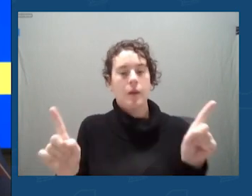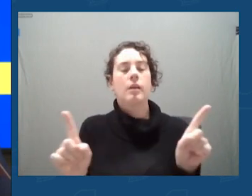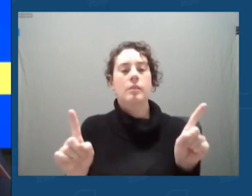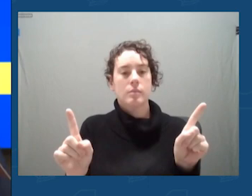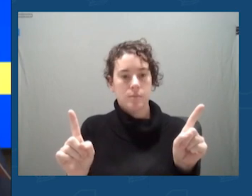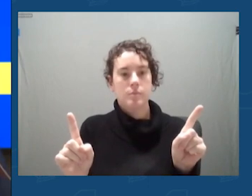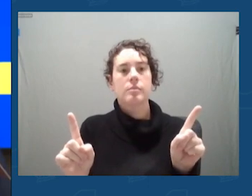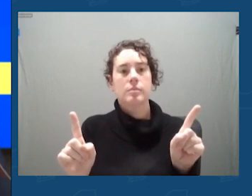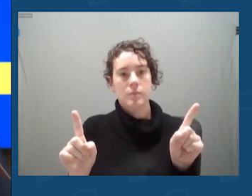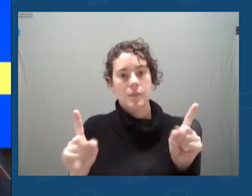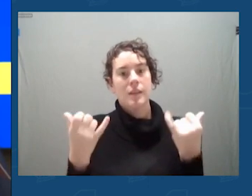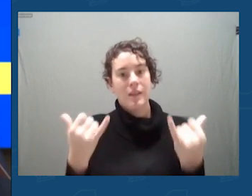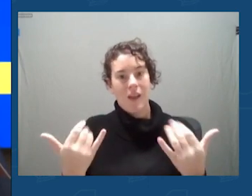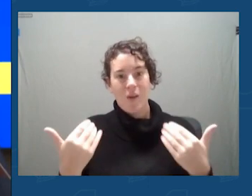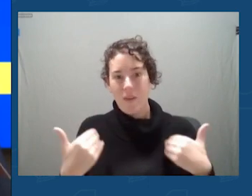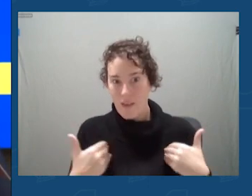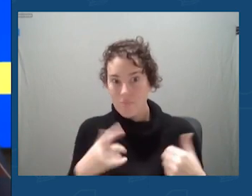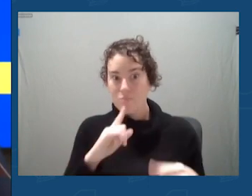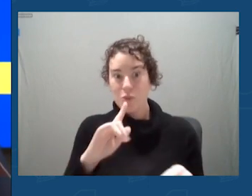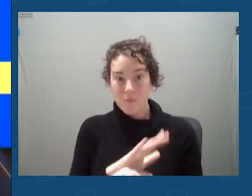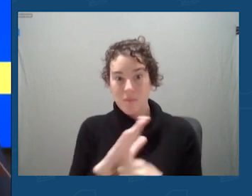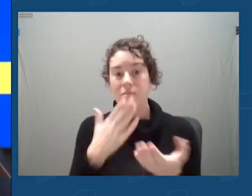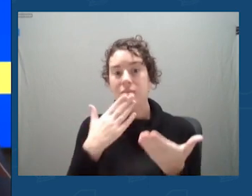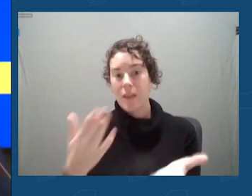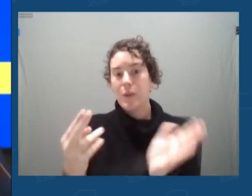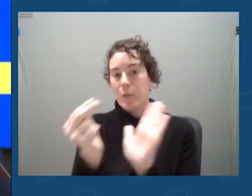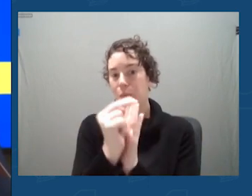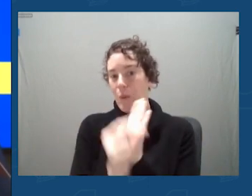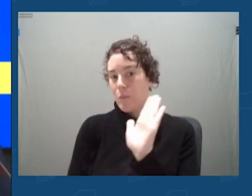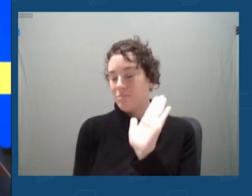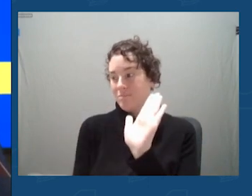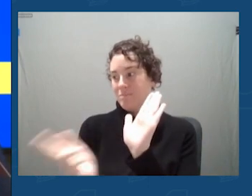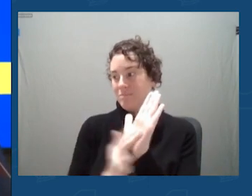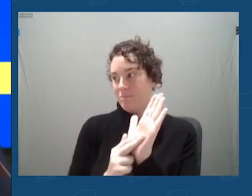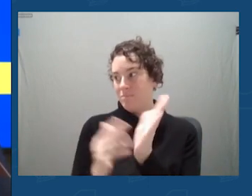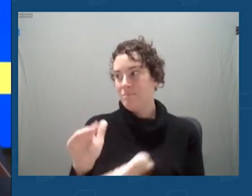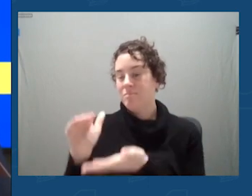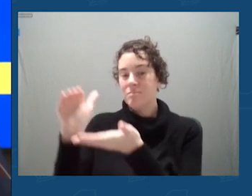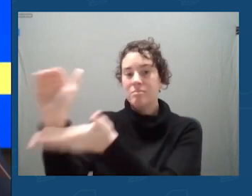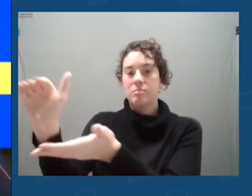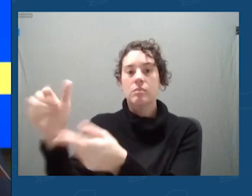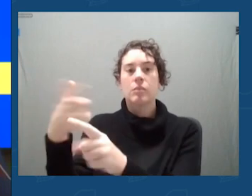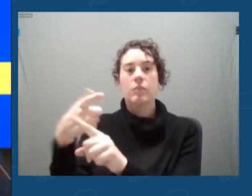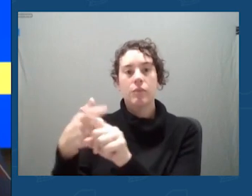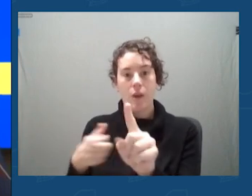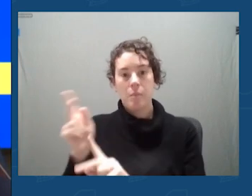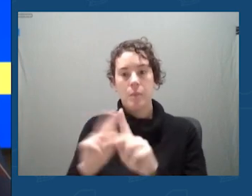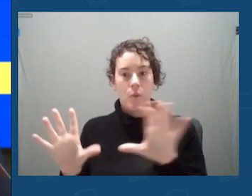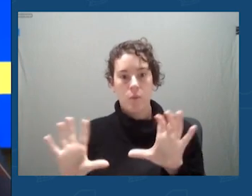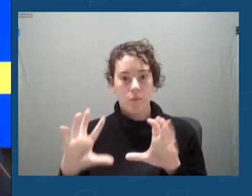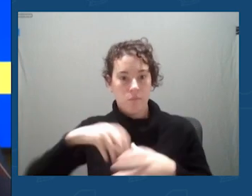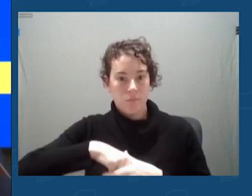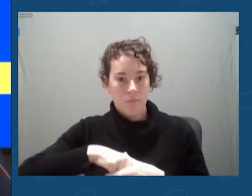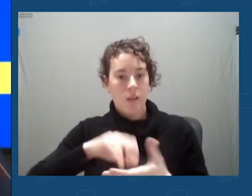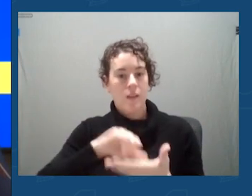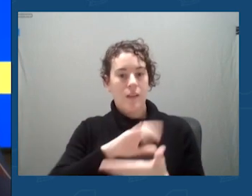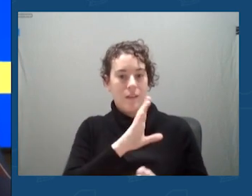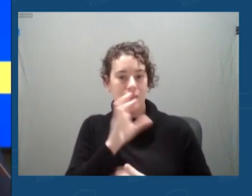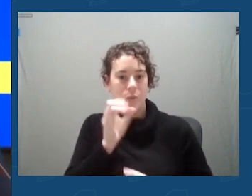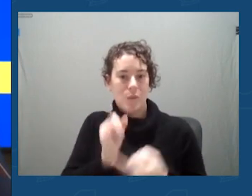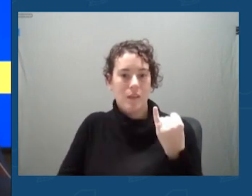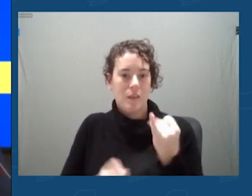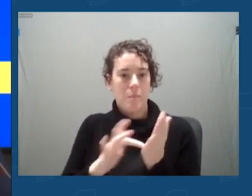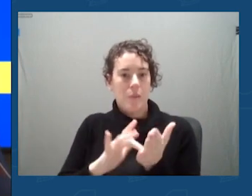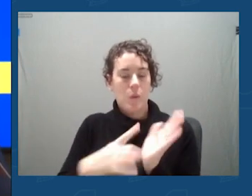thank you notes for you. And these are all from part of that coalition and medical debt for